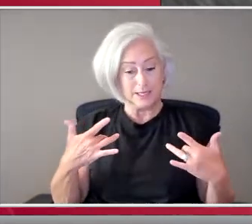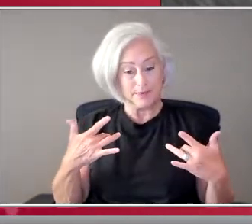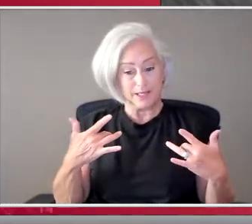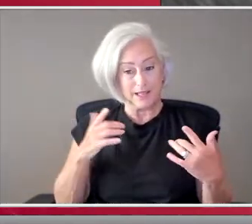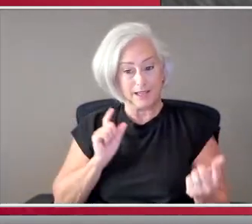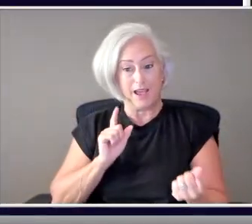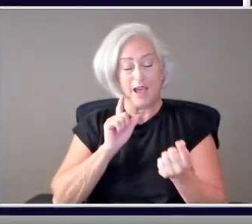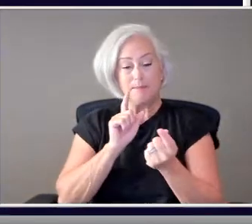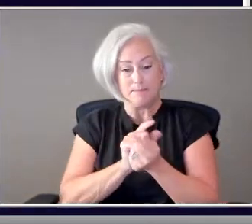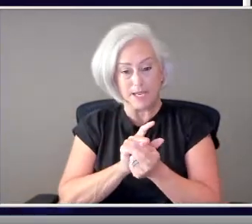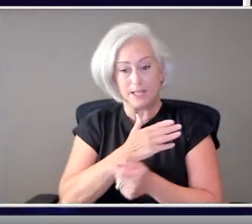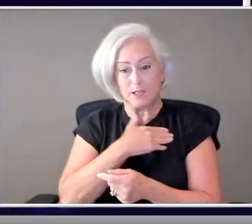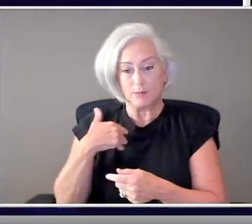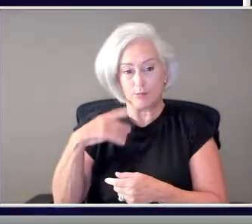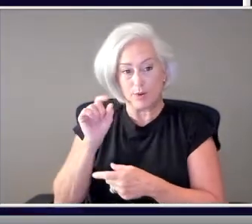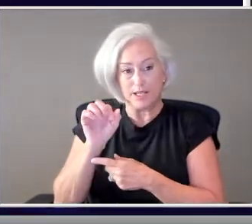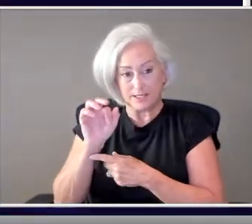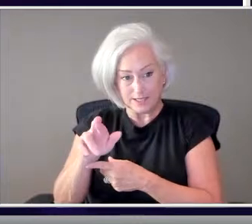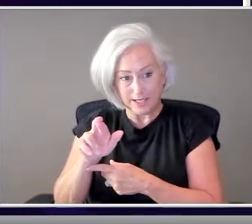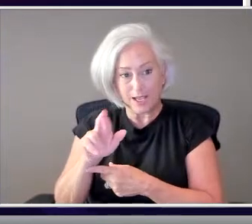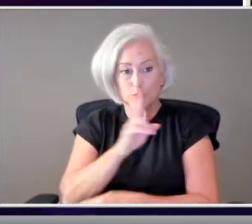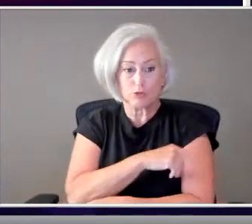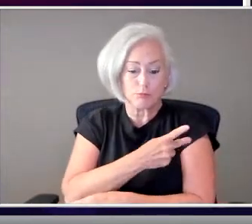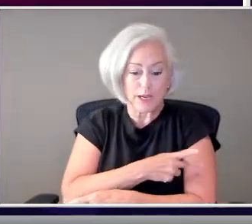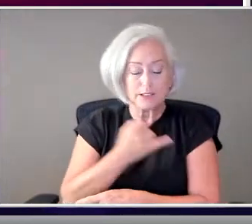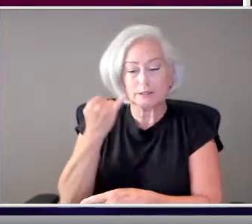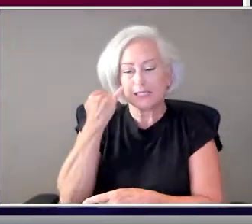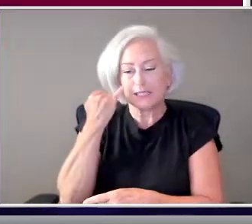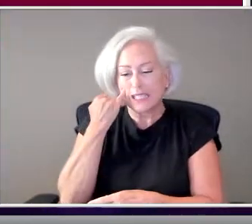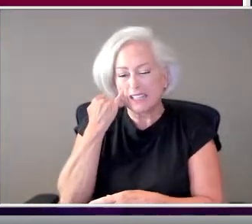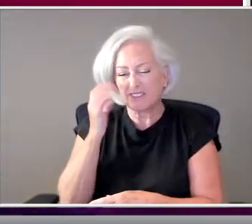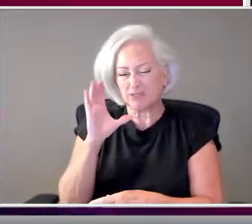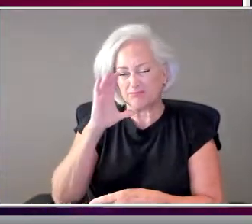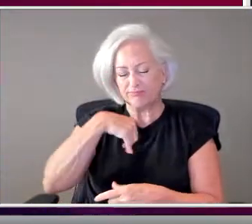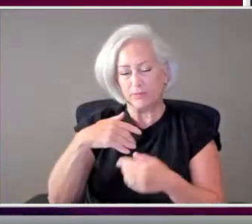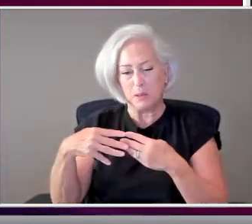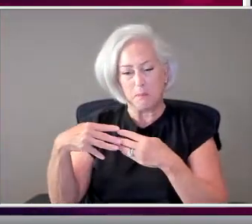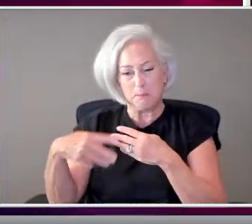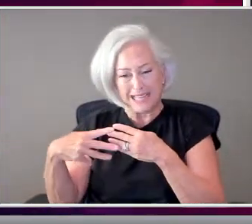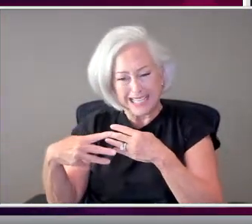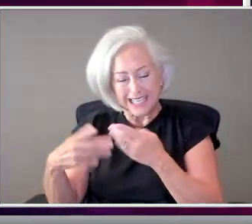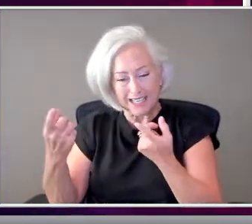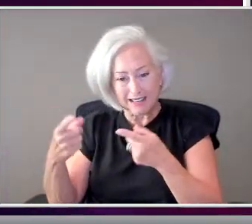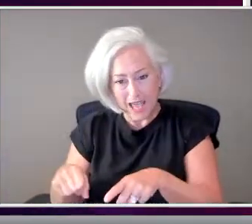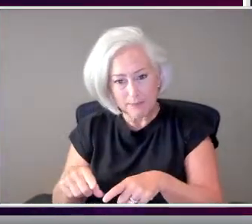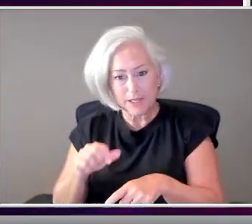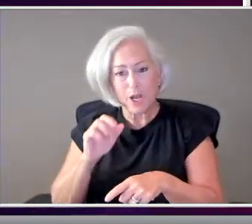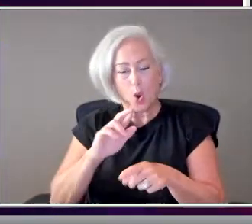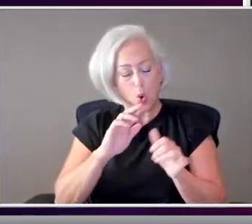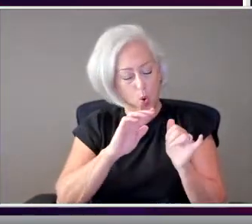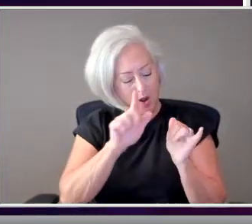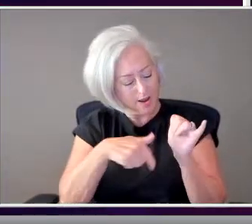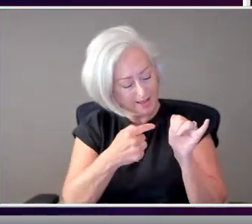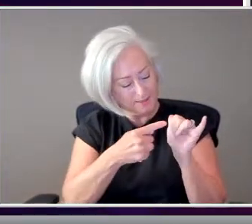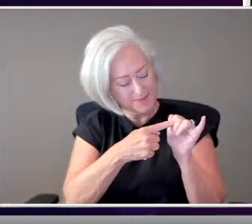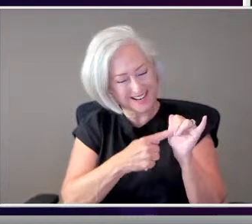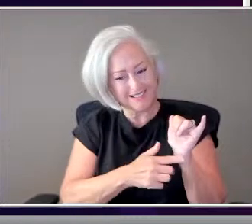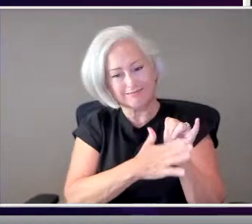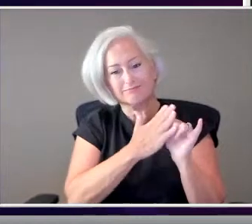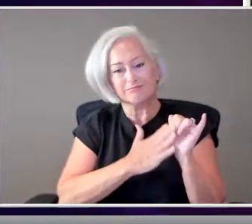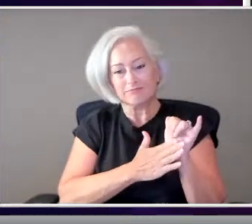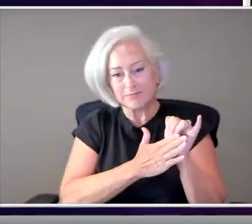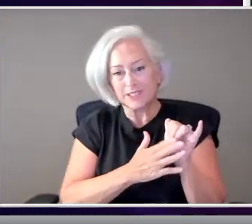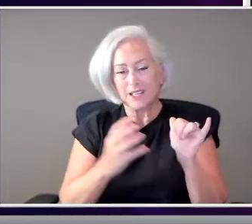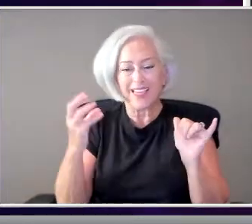have irregular bleeding, or if we get an ultrasound and we see what we see here, that like thickening in the middle, because we know that that is not